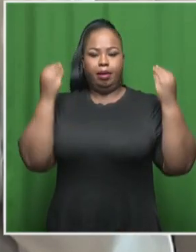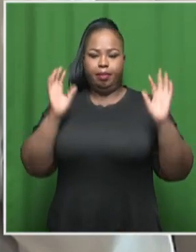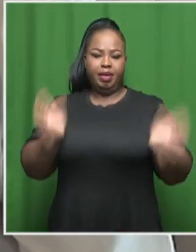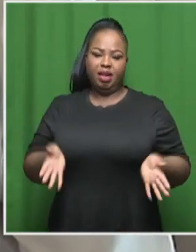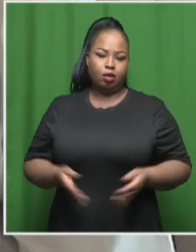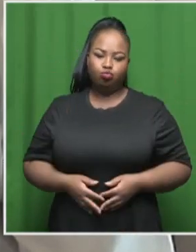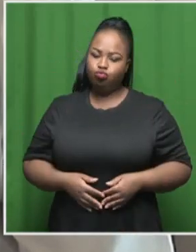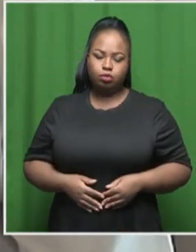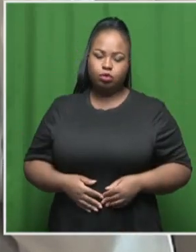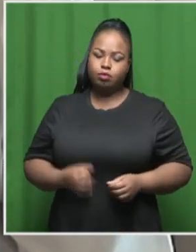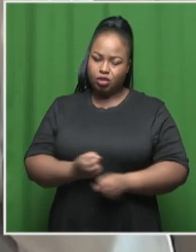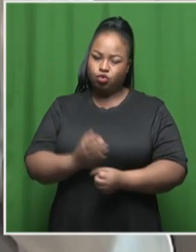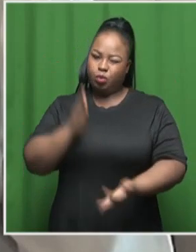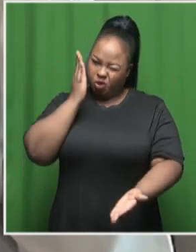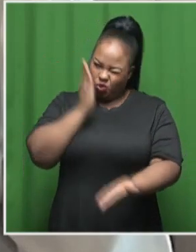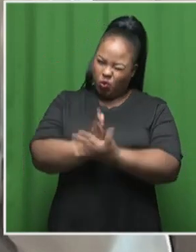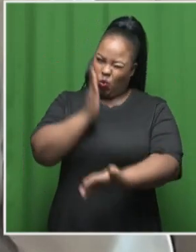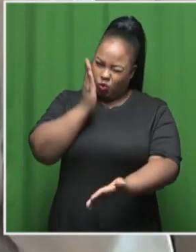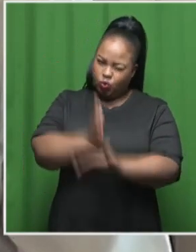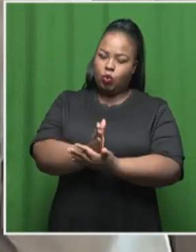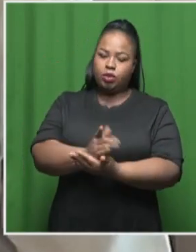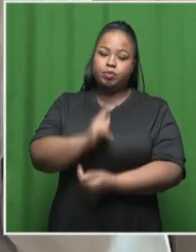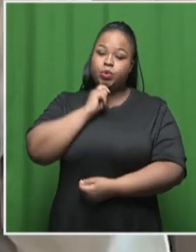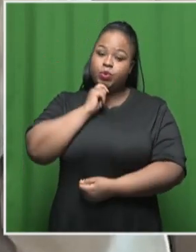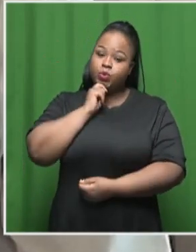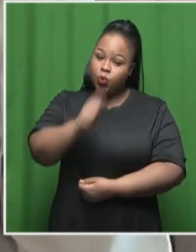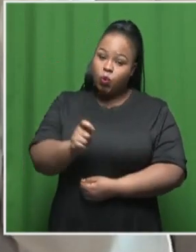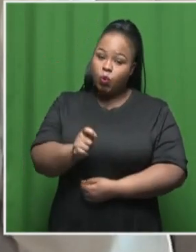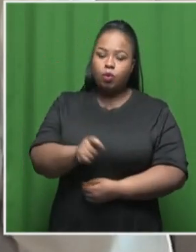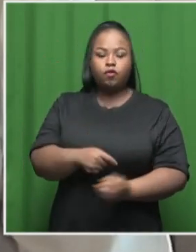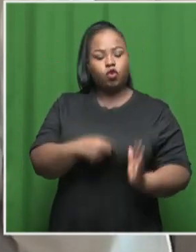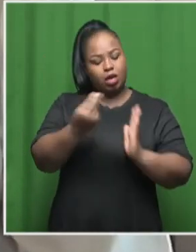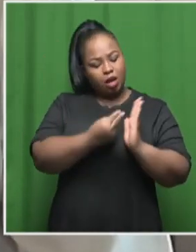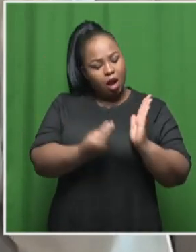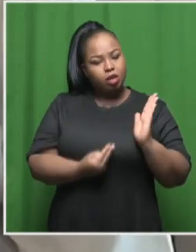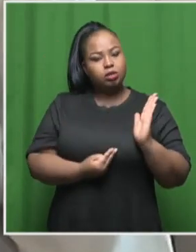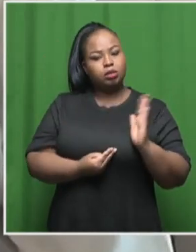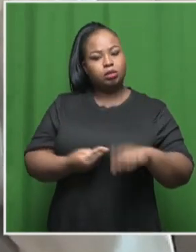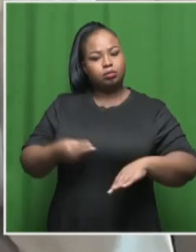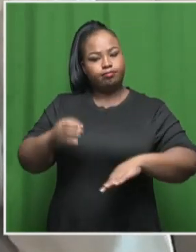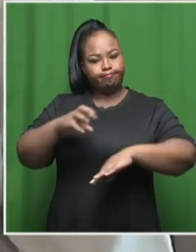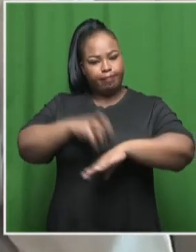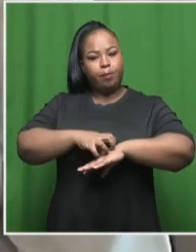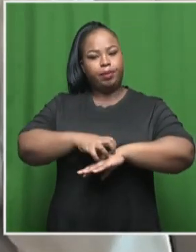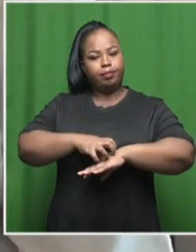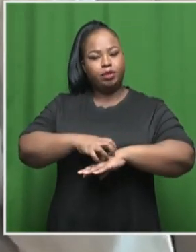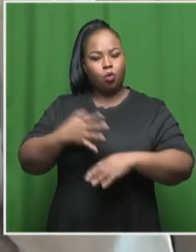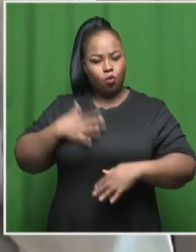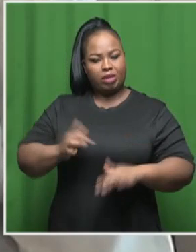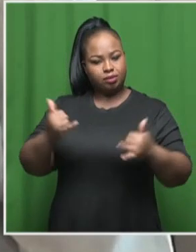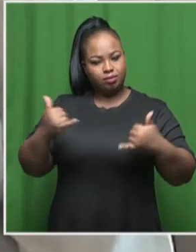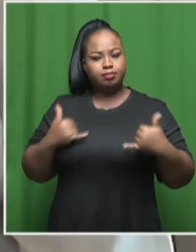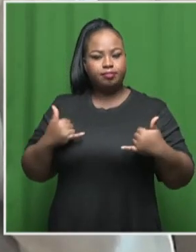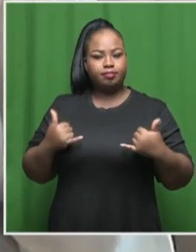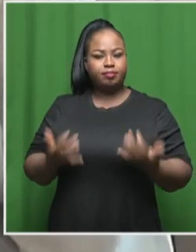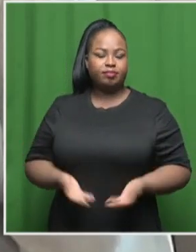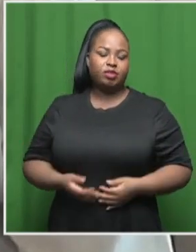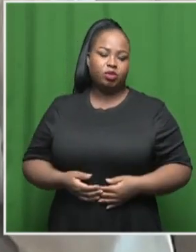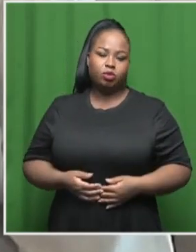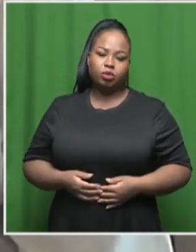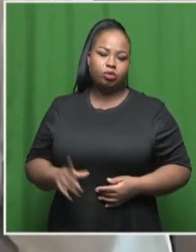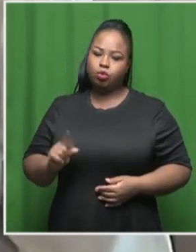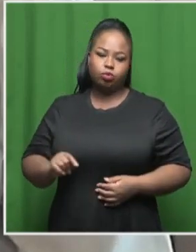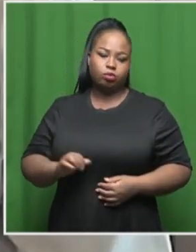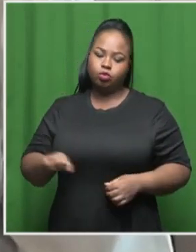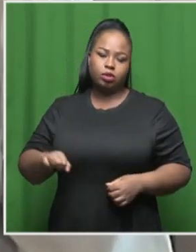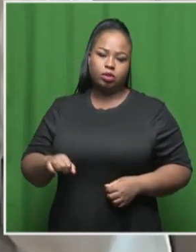Make sure that you're certain that you absolutely love this piece of artwork and that you want to have it, and that would be a big do. Well, a don't. Just don't do